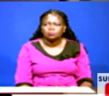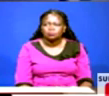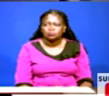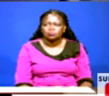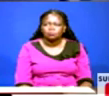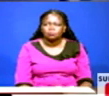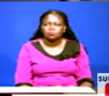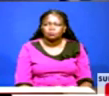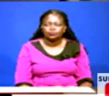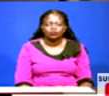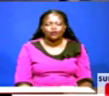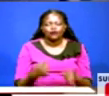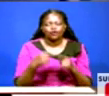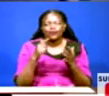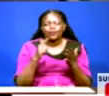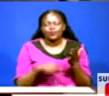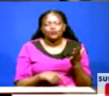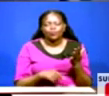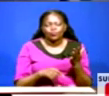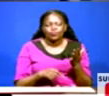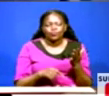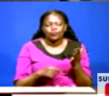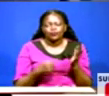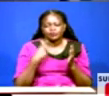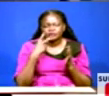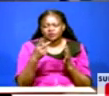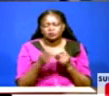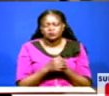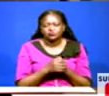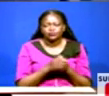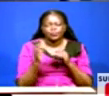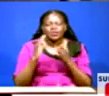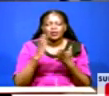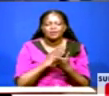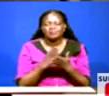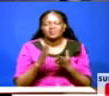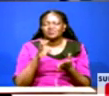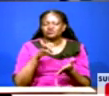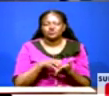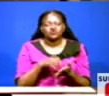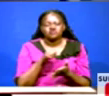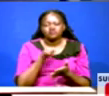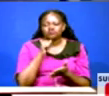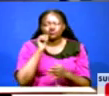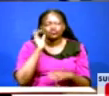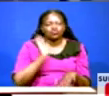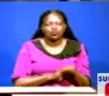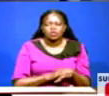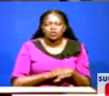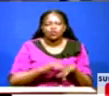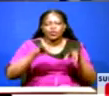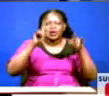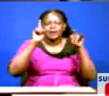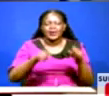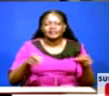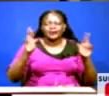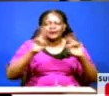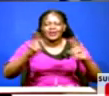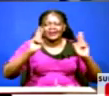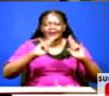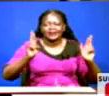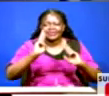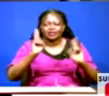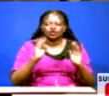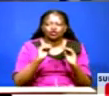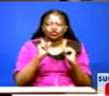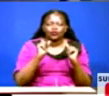From the presentation by the meteorological department, the situation is not getting any better. So we must be prepared to deal with emergency